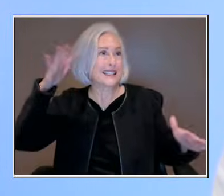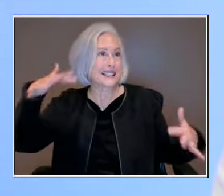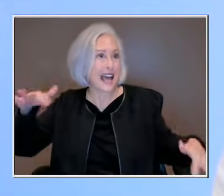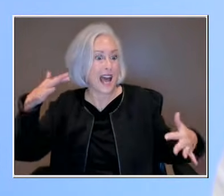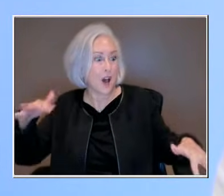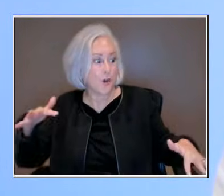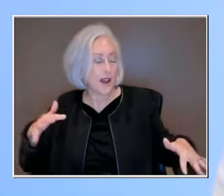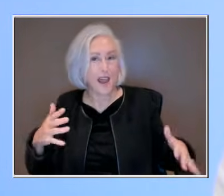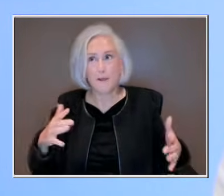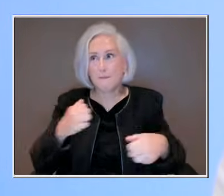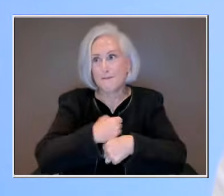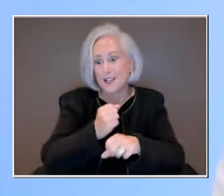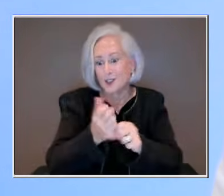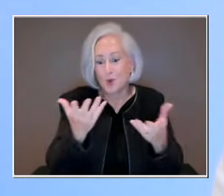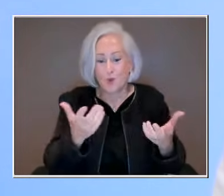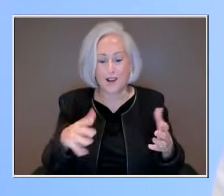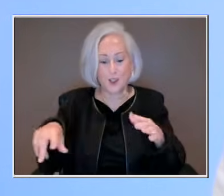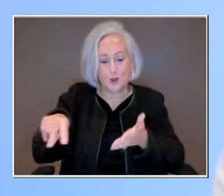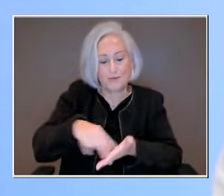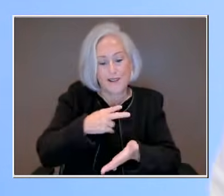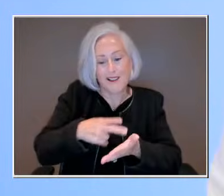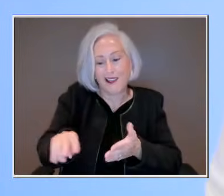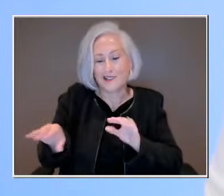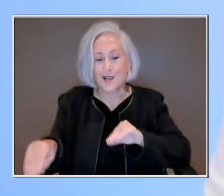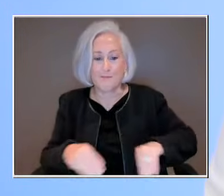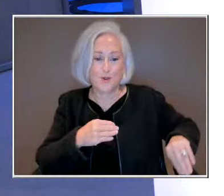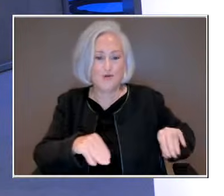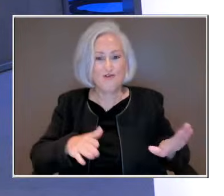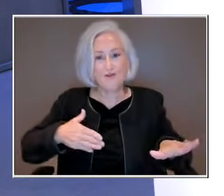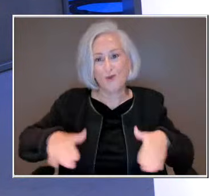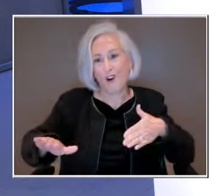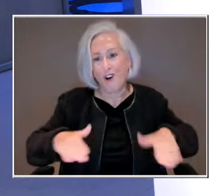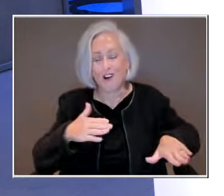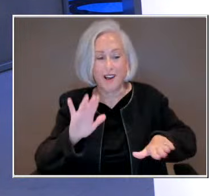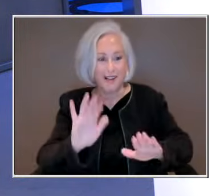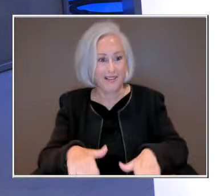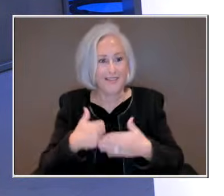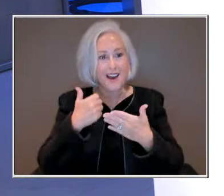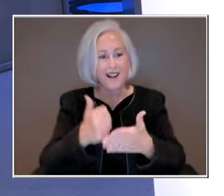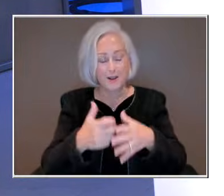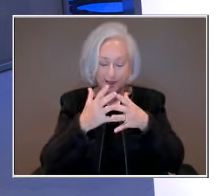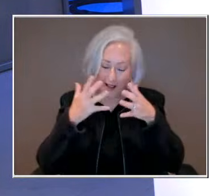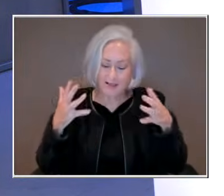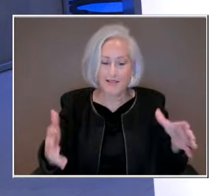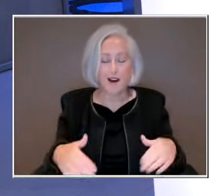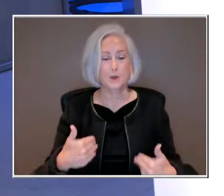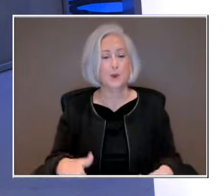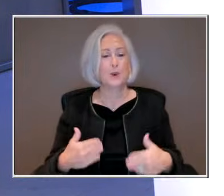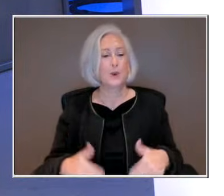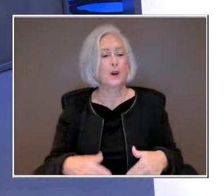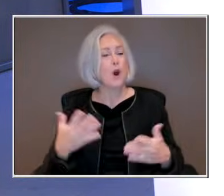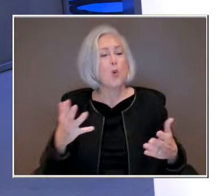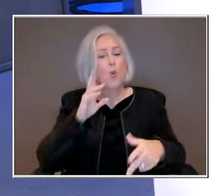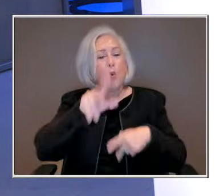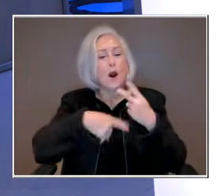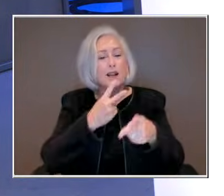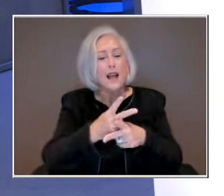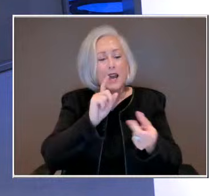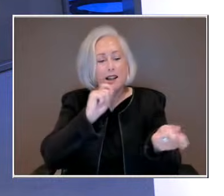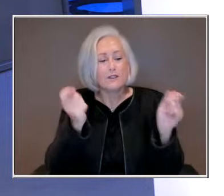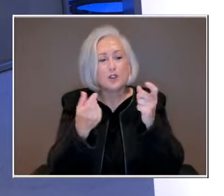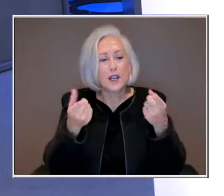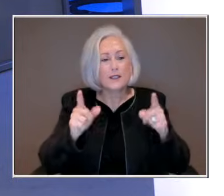wonderful. That physical activity helps in many, many ways. What kinds of changes do you notice in the brain health of your patients